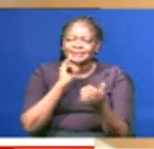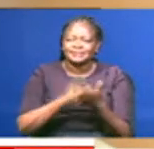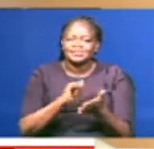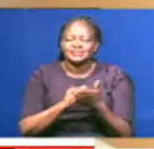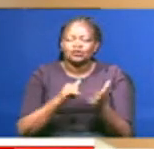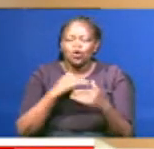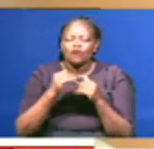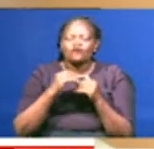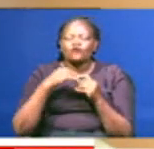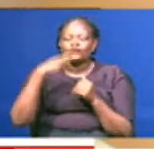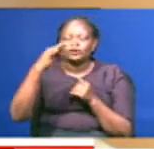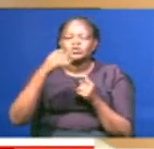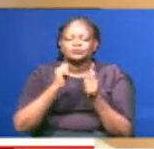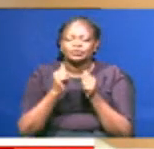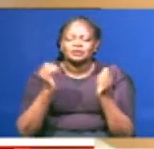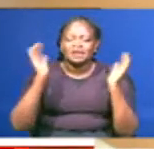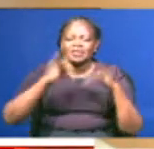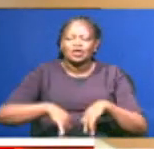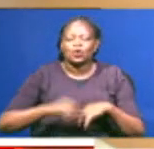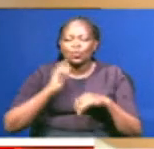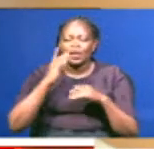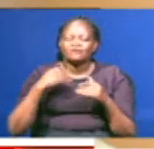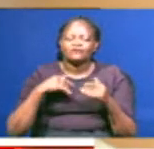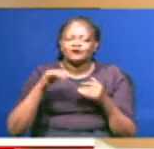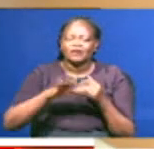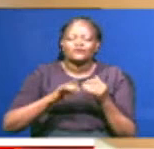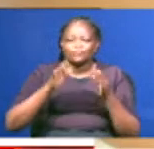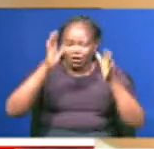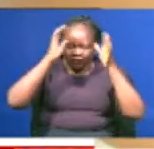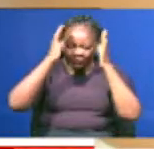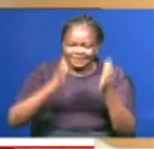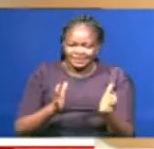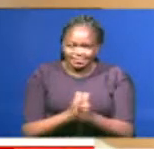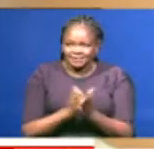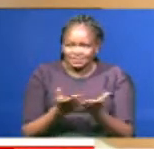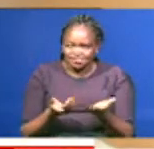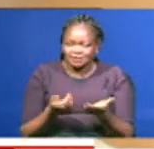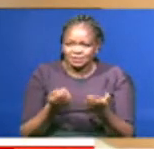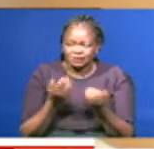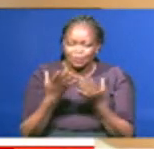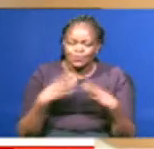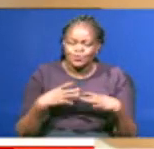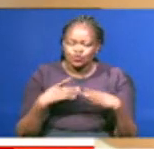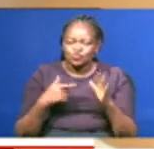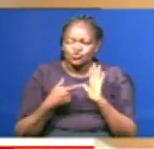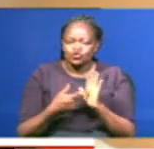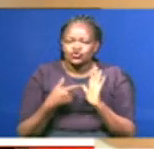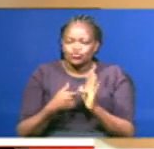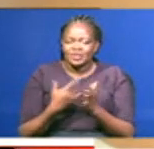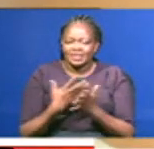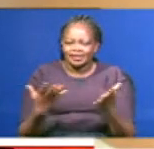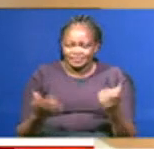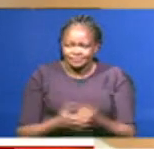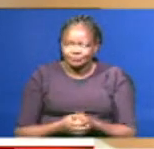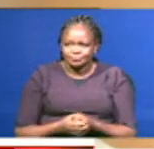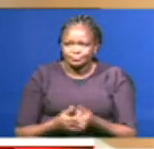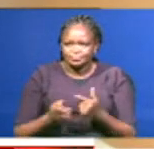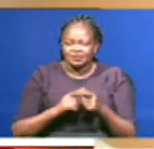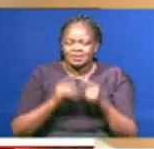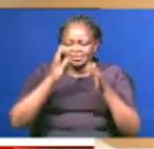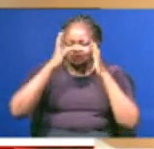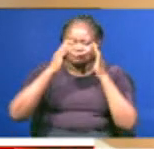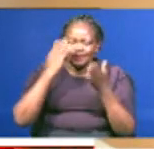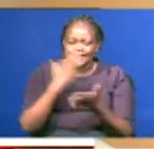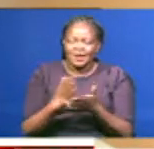sporting events will designate spaces for innovators and traders to exhibit their products. The initiative is part of